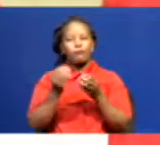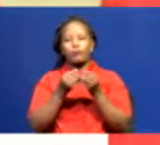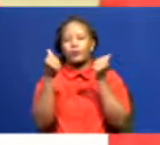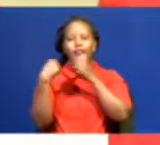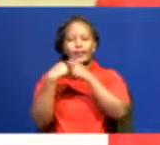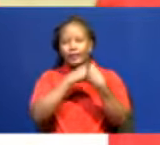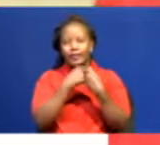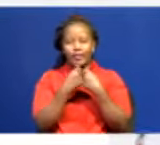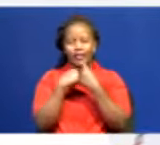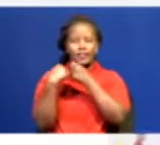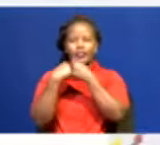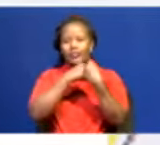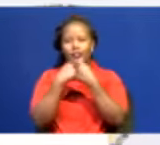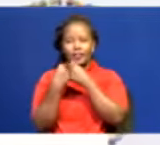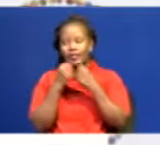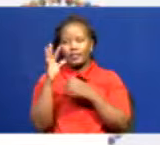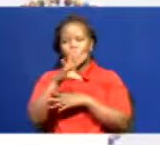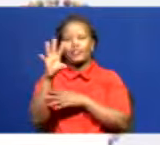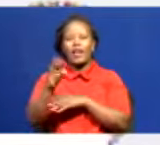facing Africans.